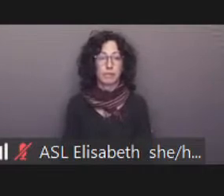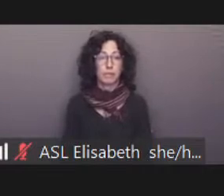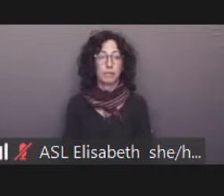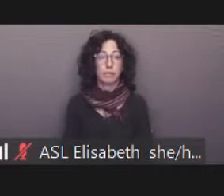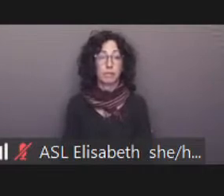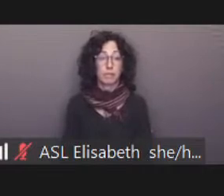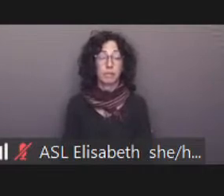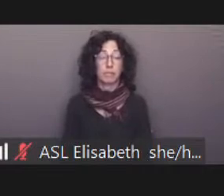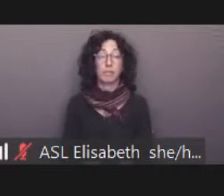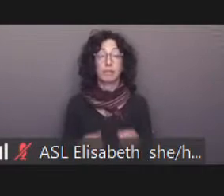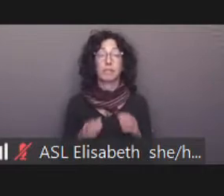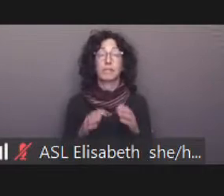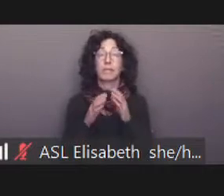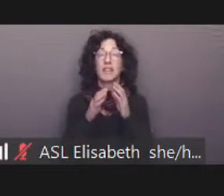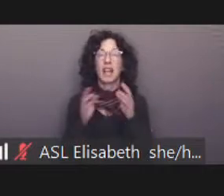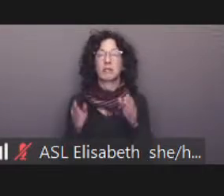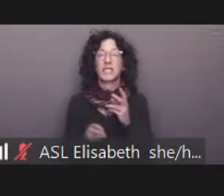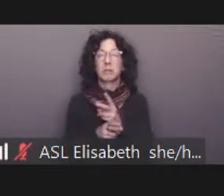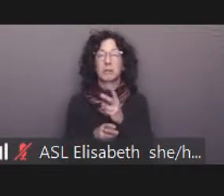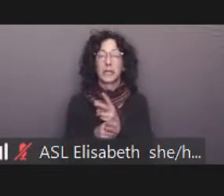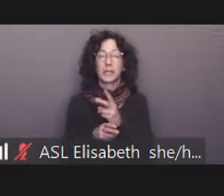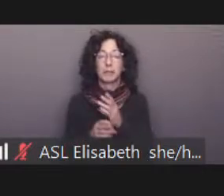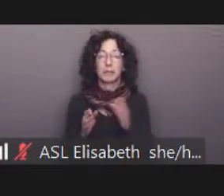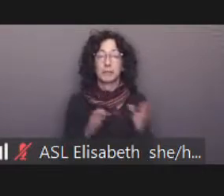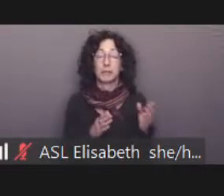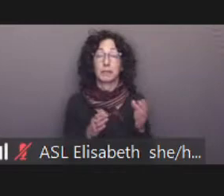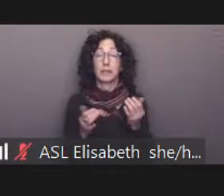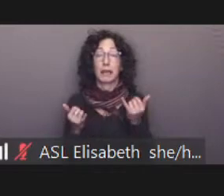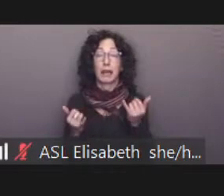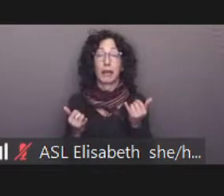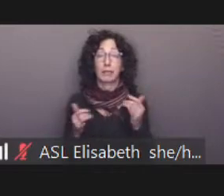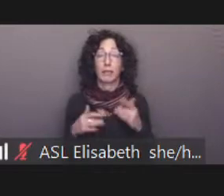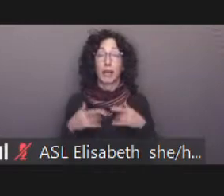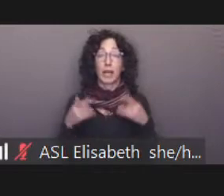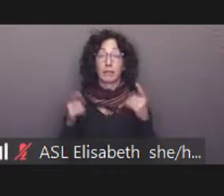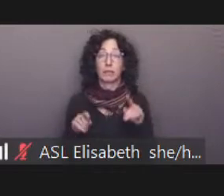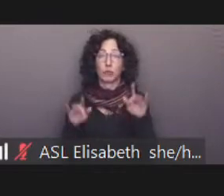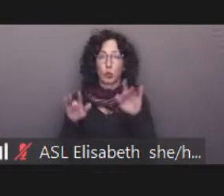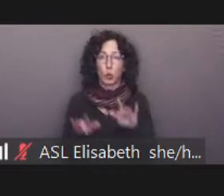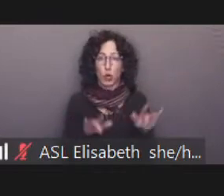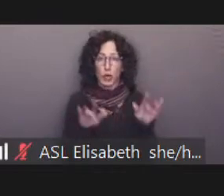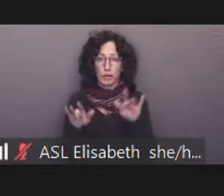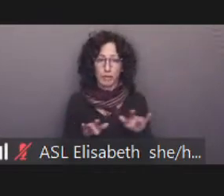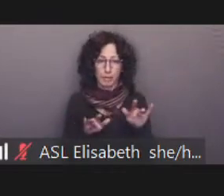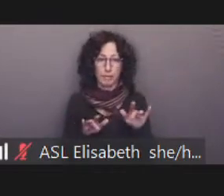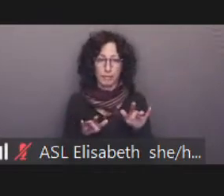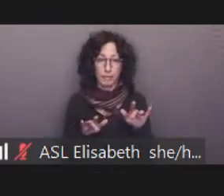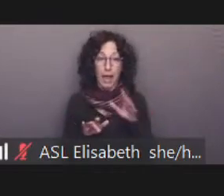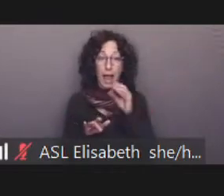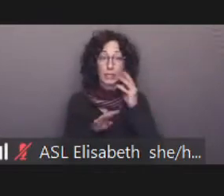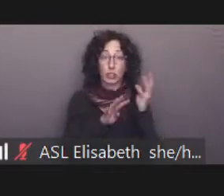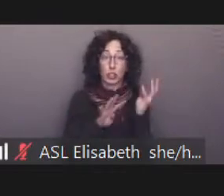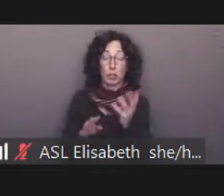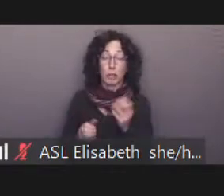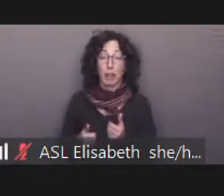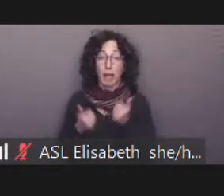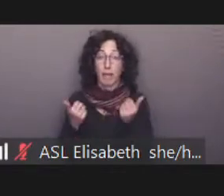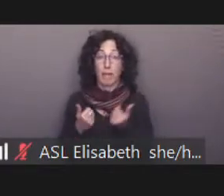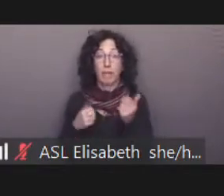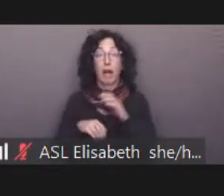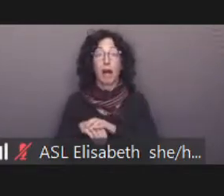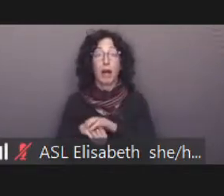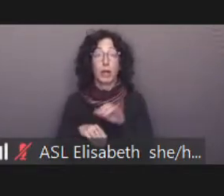Housekeeping, recording. Today's event is being recorded. Today's event is also being streamed live on